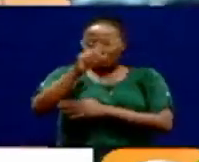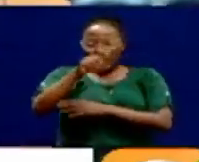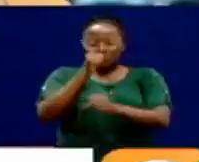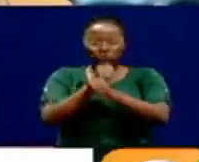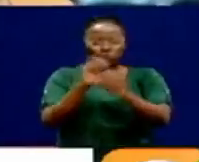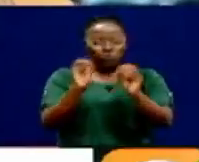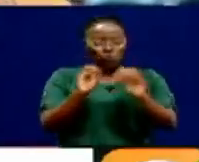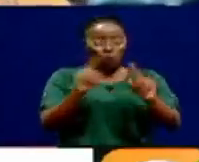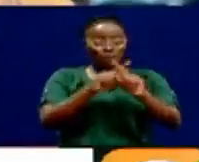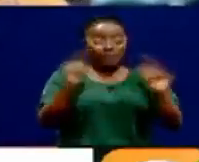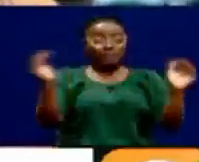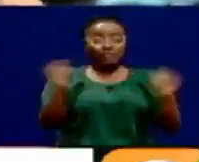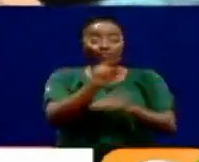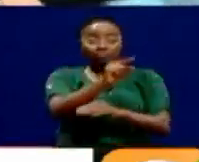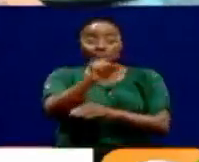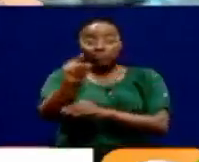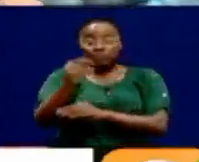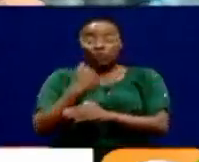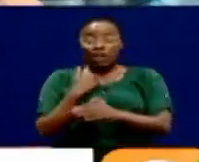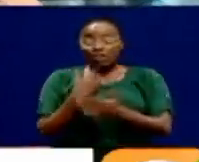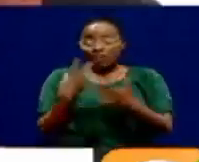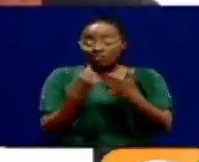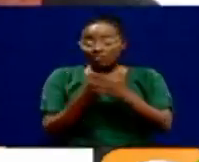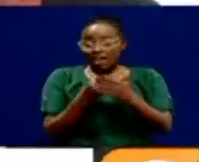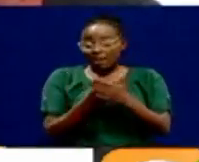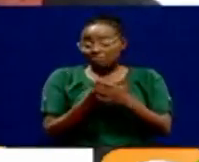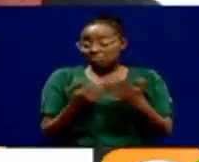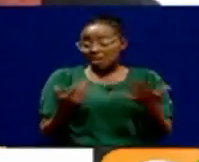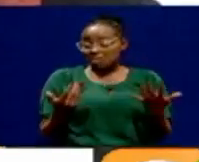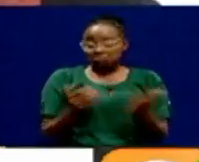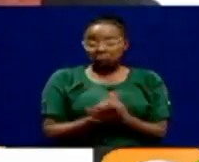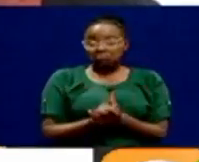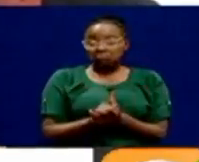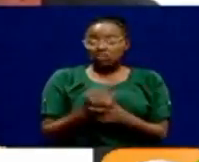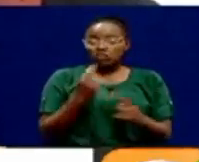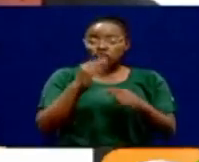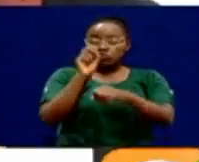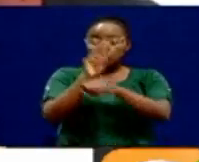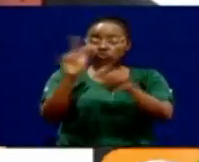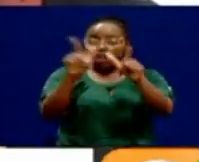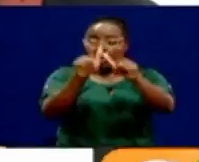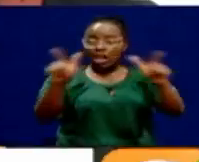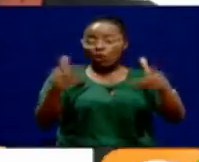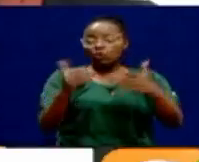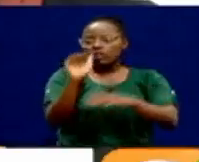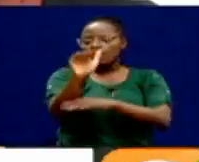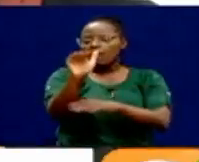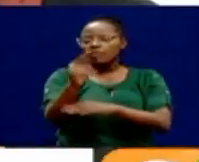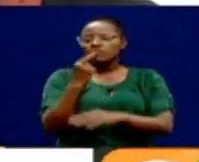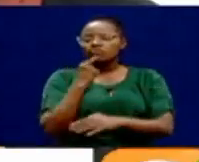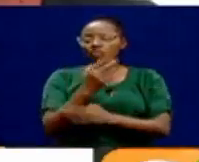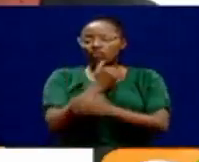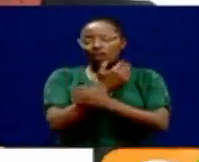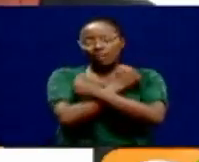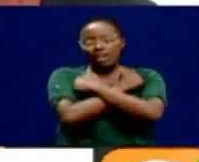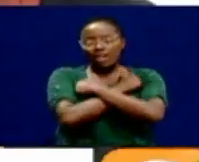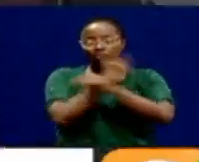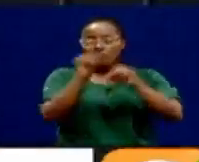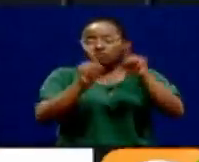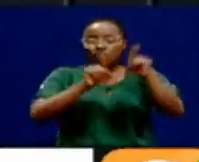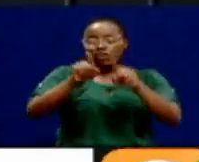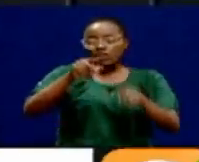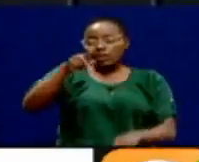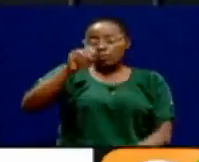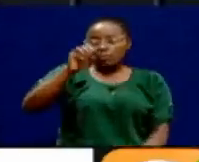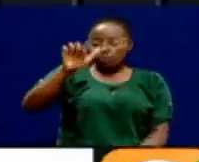I would encourage you is to build your financial freedom. He speaks 12 languages. I ask him to say, I love to travel in